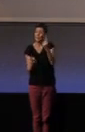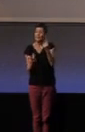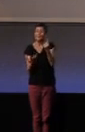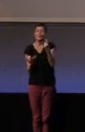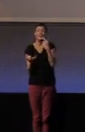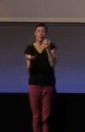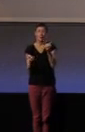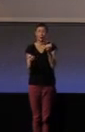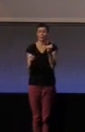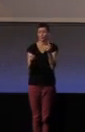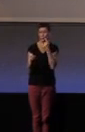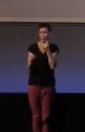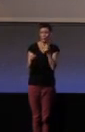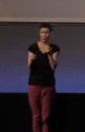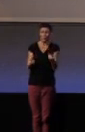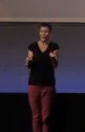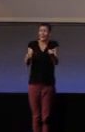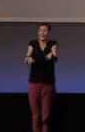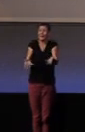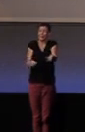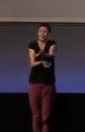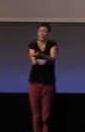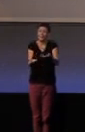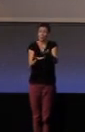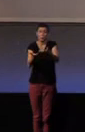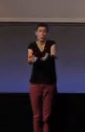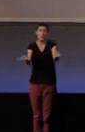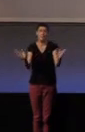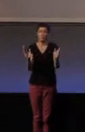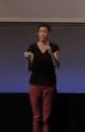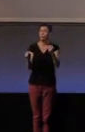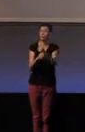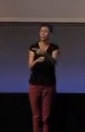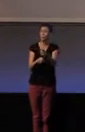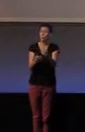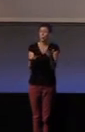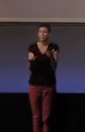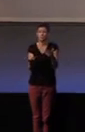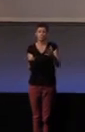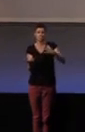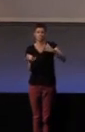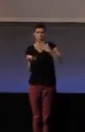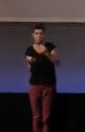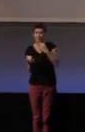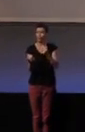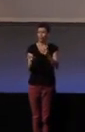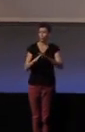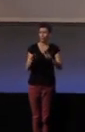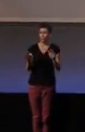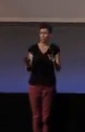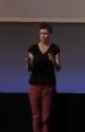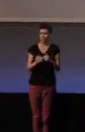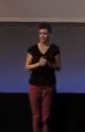even de session en wie wie liefde discussion to to everybody te doen wordt wat is te doen we niet wat de deuce voor or not